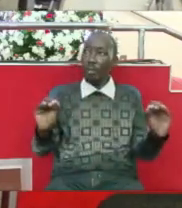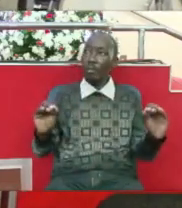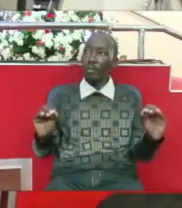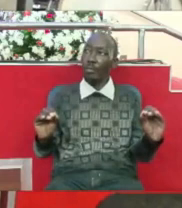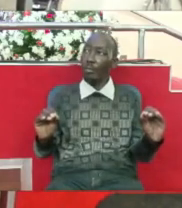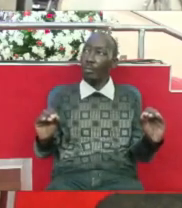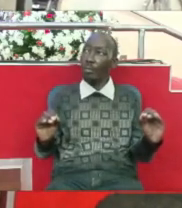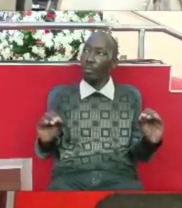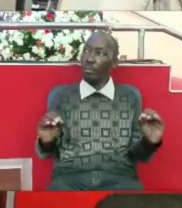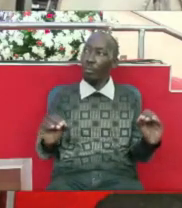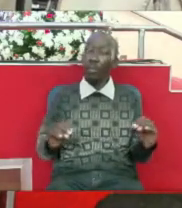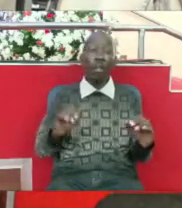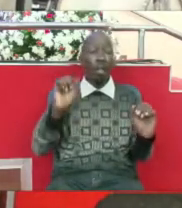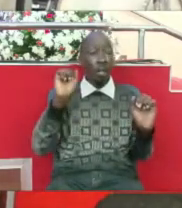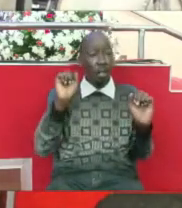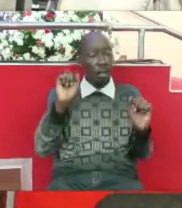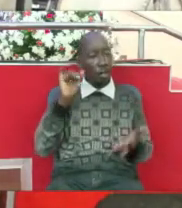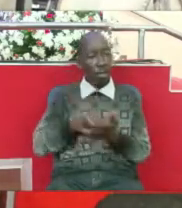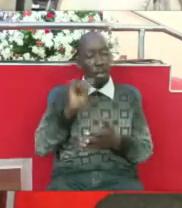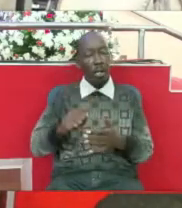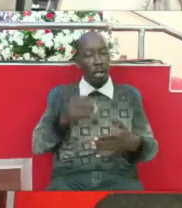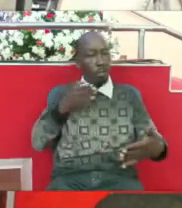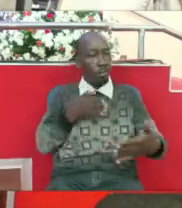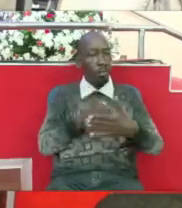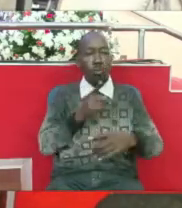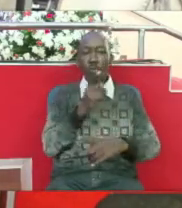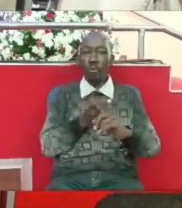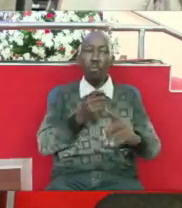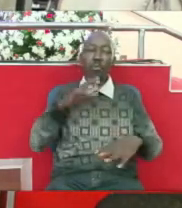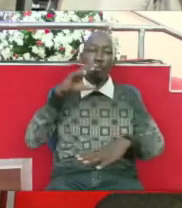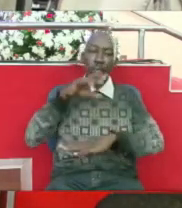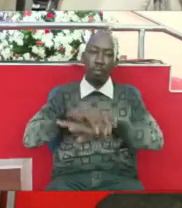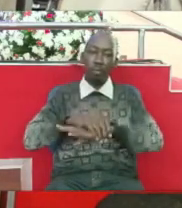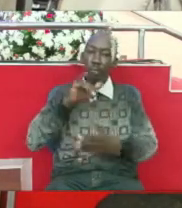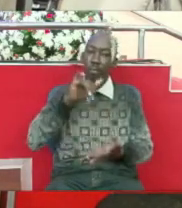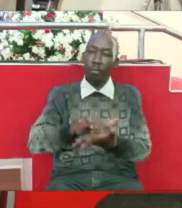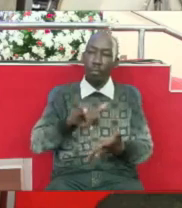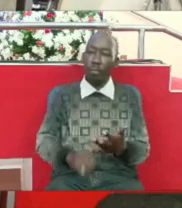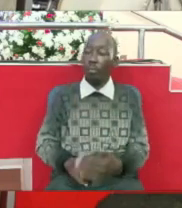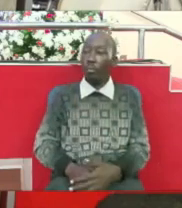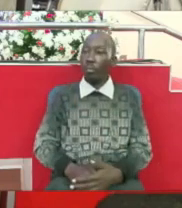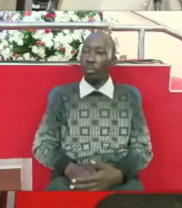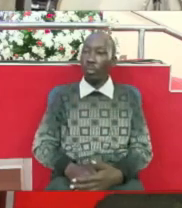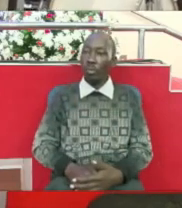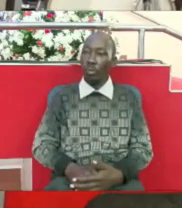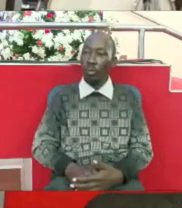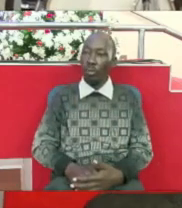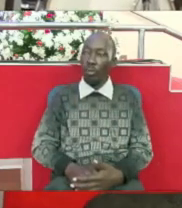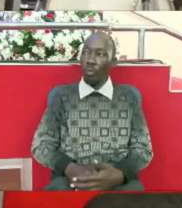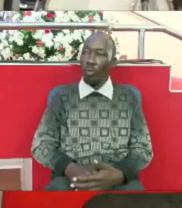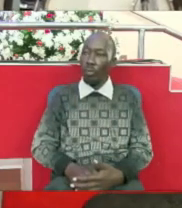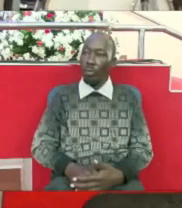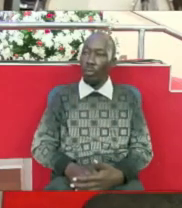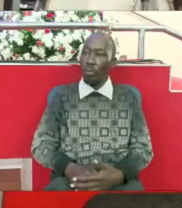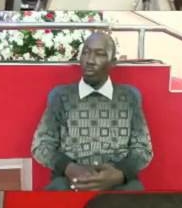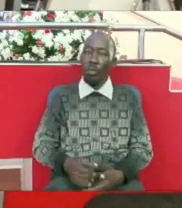hakuna that can prevent you from receiving that. Ambao inafaa ama inaweza kuzuia kupata ile mapenzi ya Mungu.